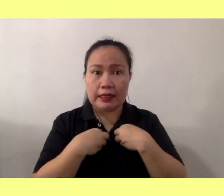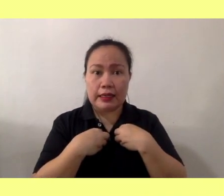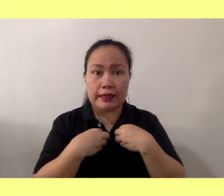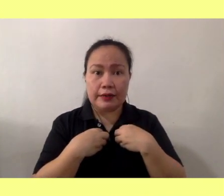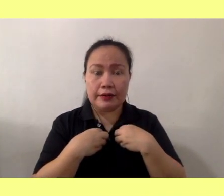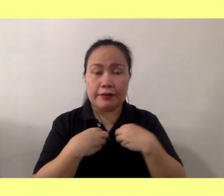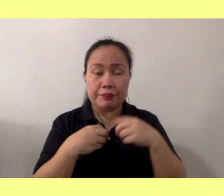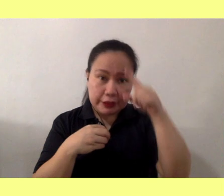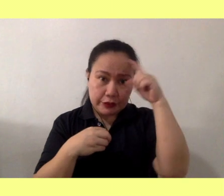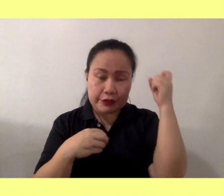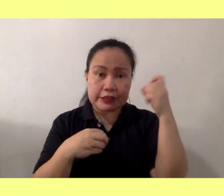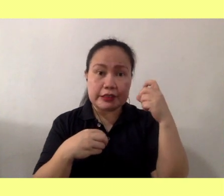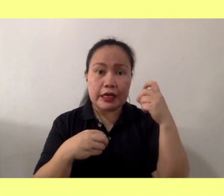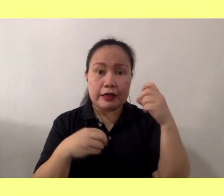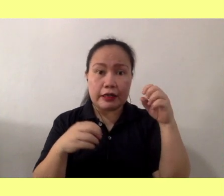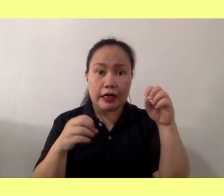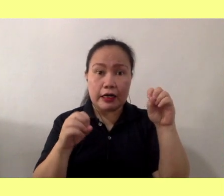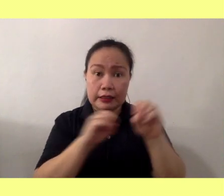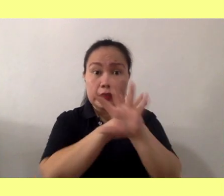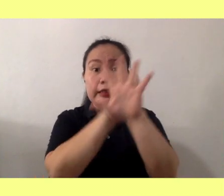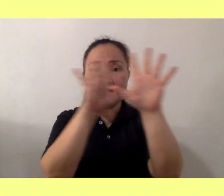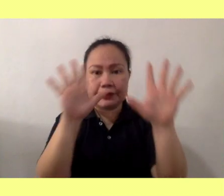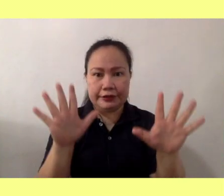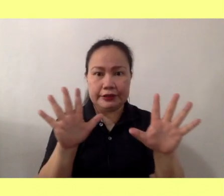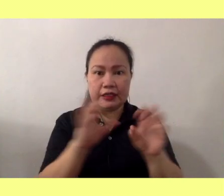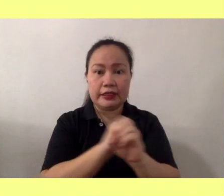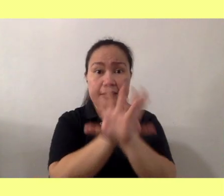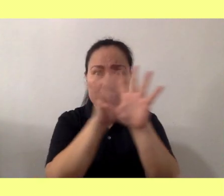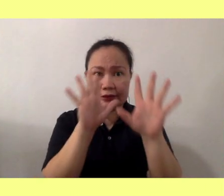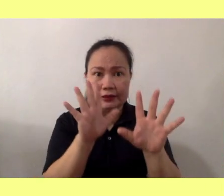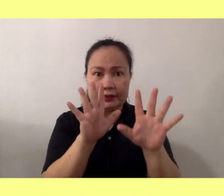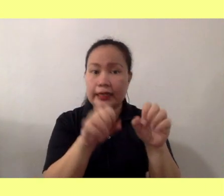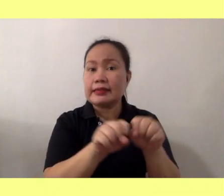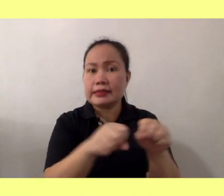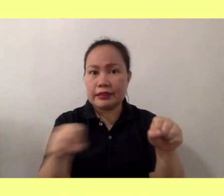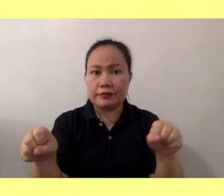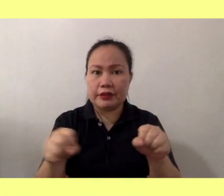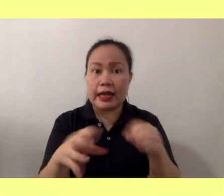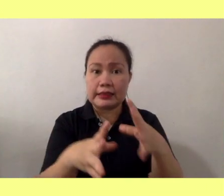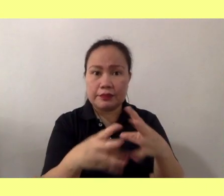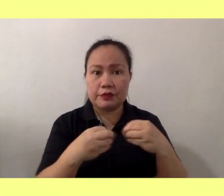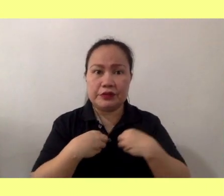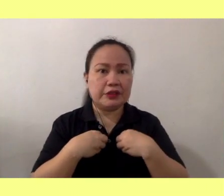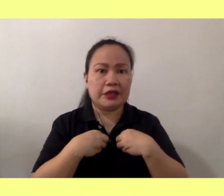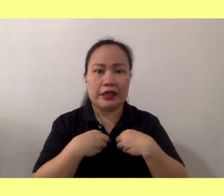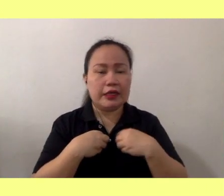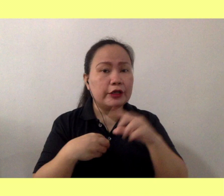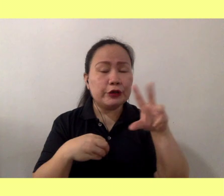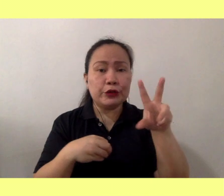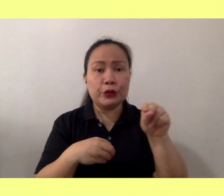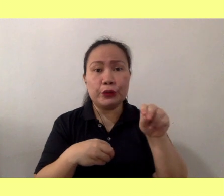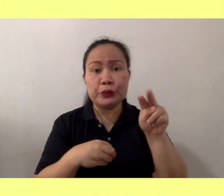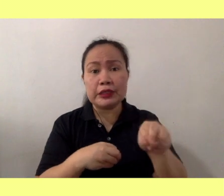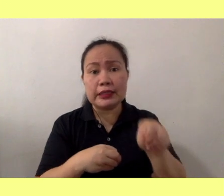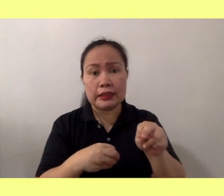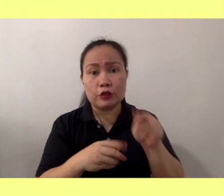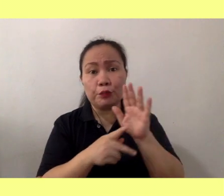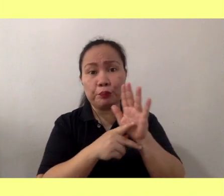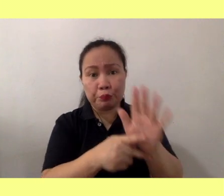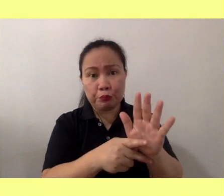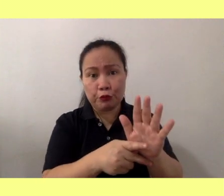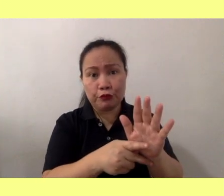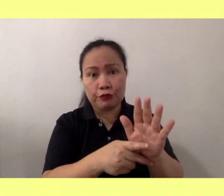very obvious. Okay? So, this is accepted as true without proof. Okay? Kahit wala siyang